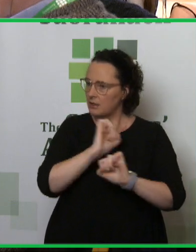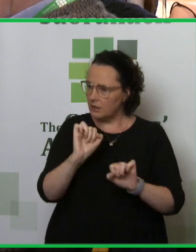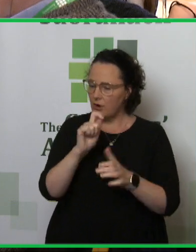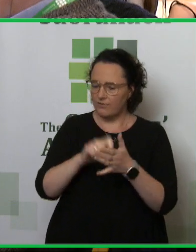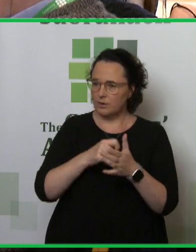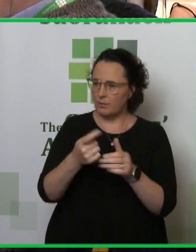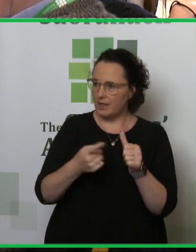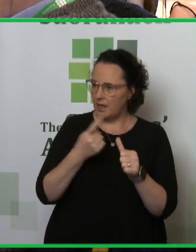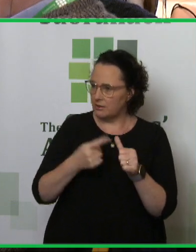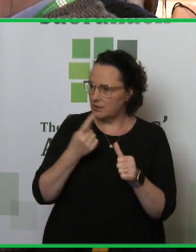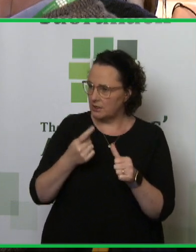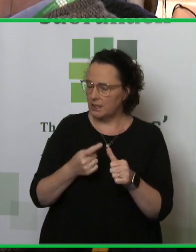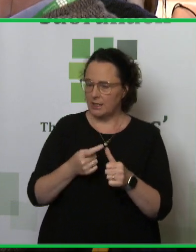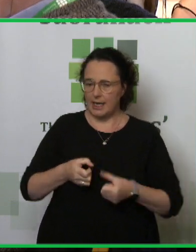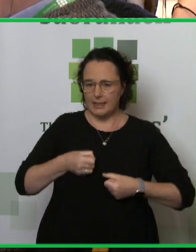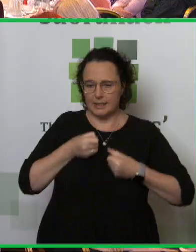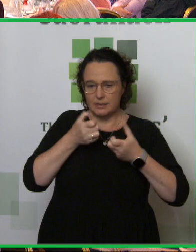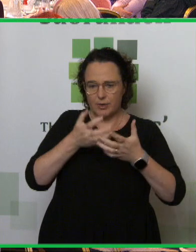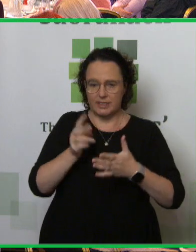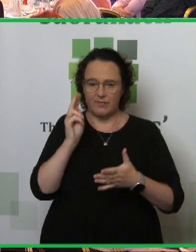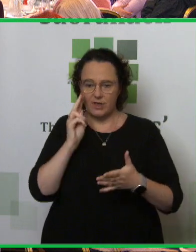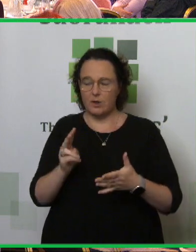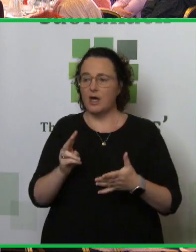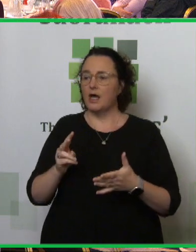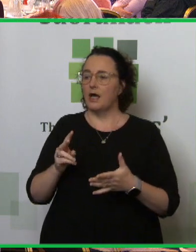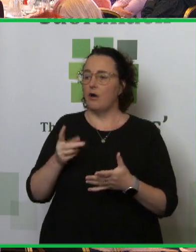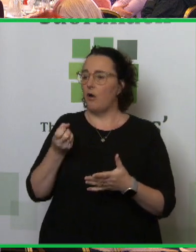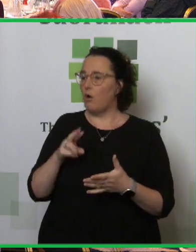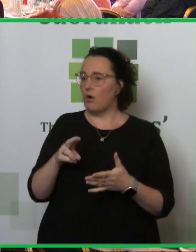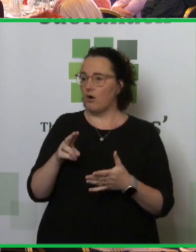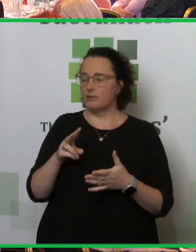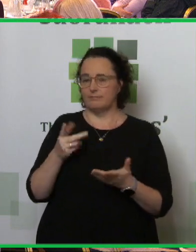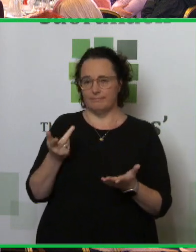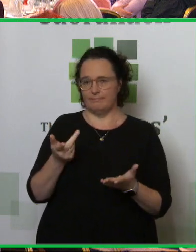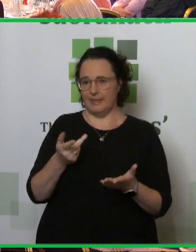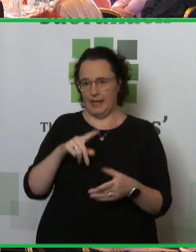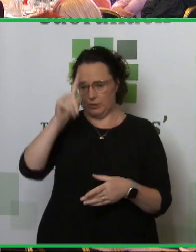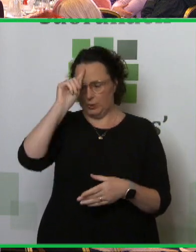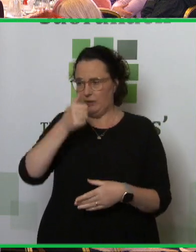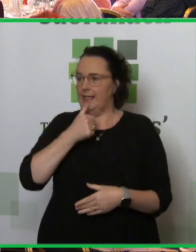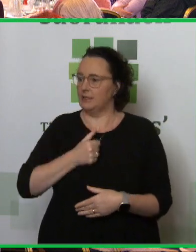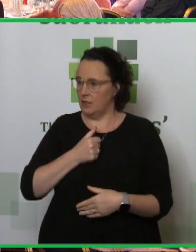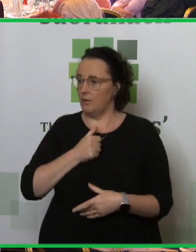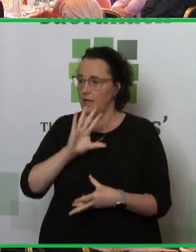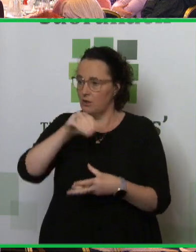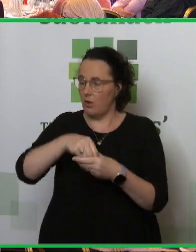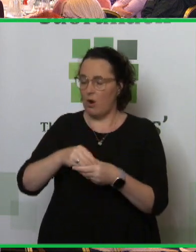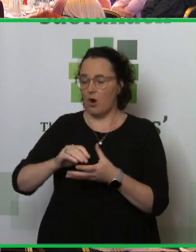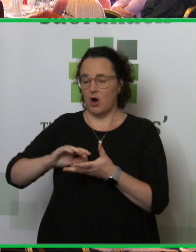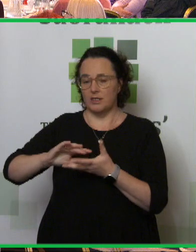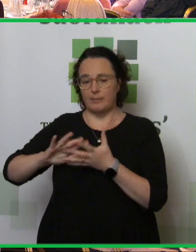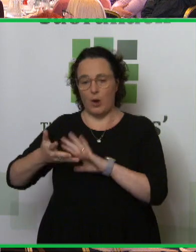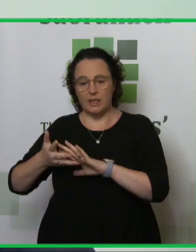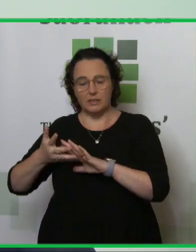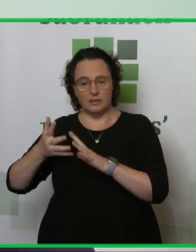votes that clearly express a view. It includes the votes that say, I don't know the answer to a particular question. It includes spoiled votes where somebody